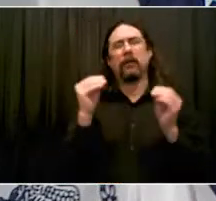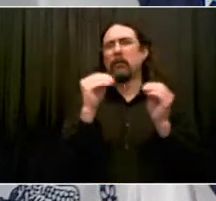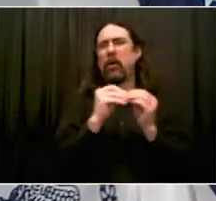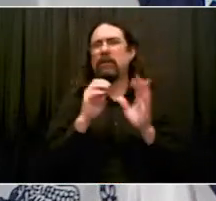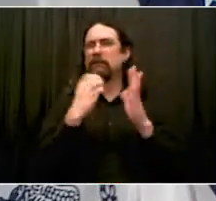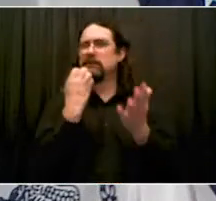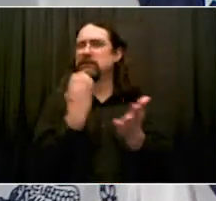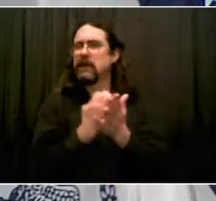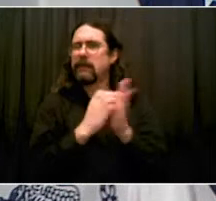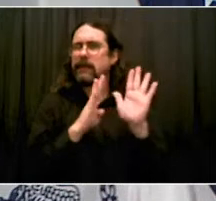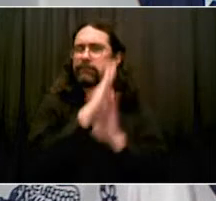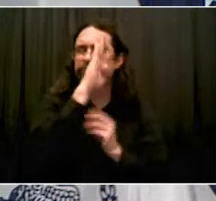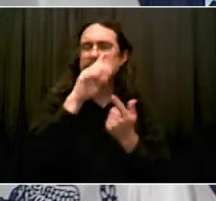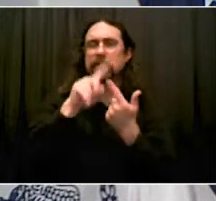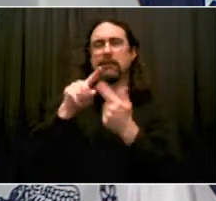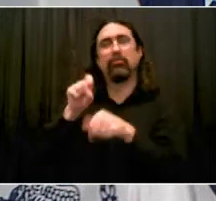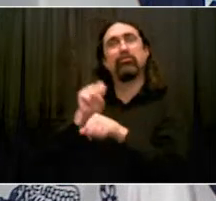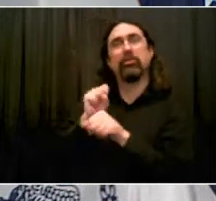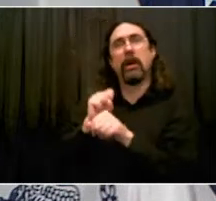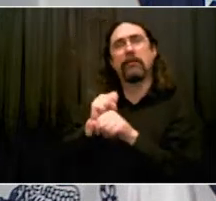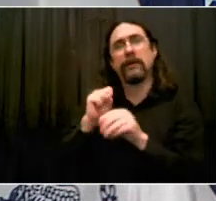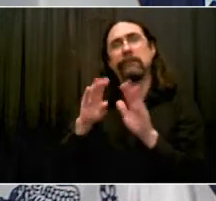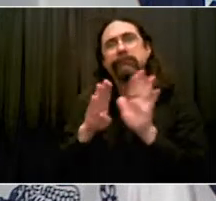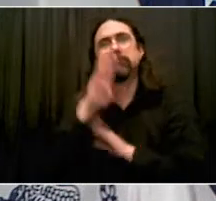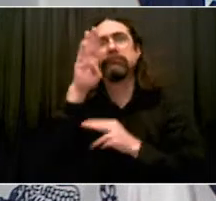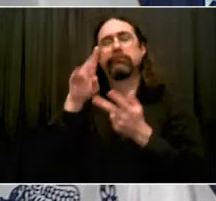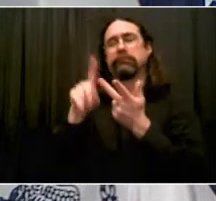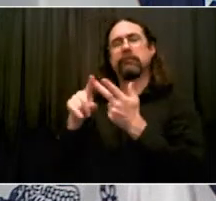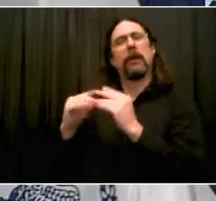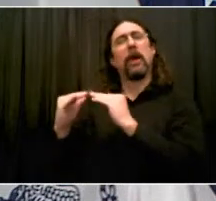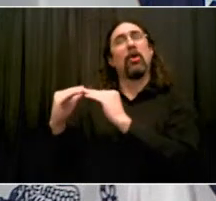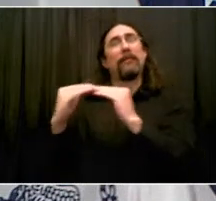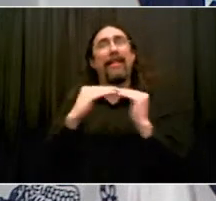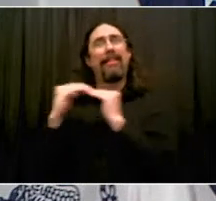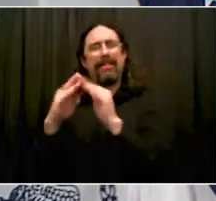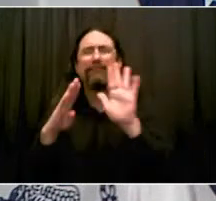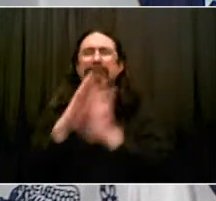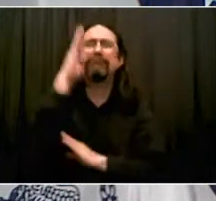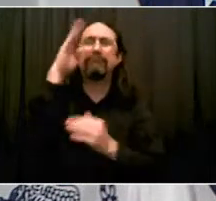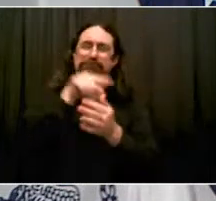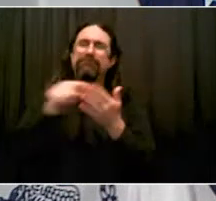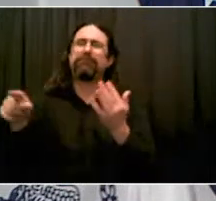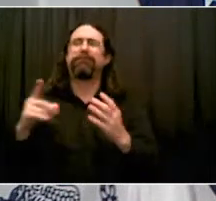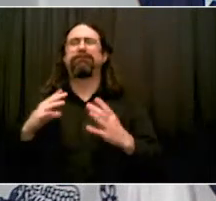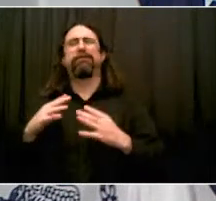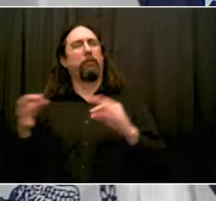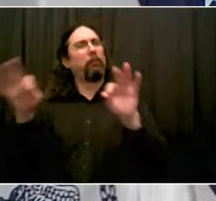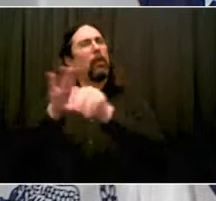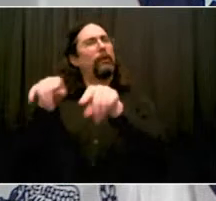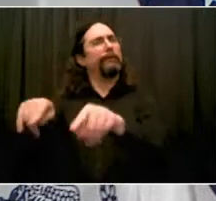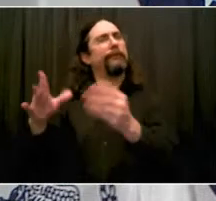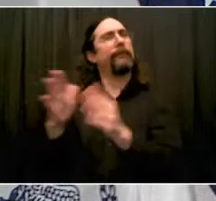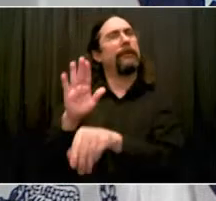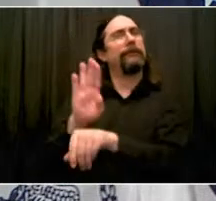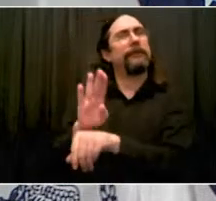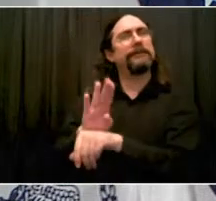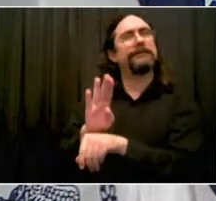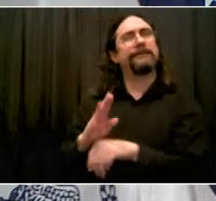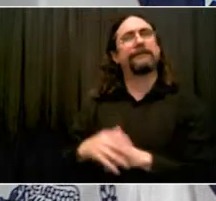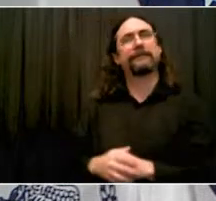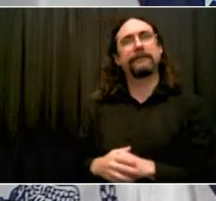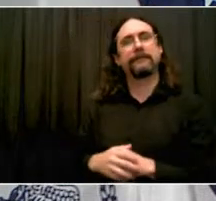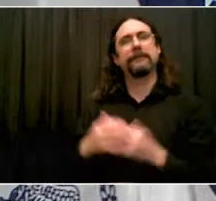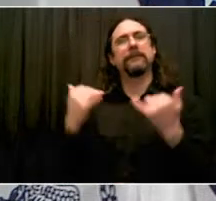lead this effort, I'm so excited to bring on a new member of this extraordinary recovery team. And